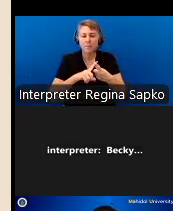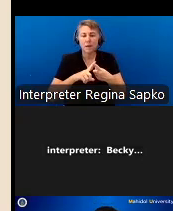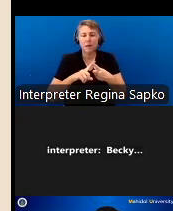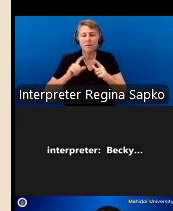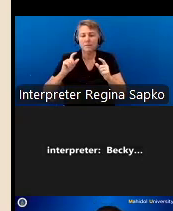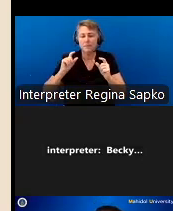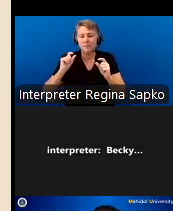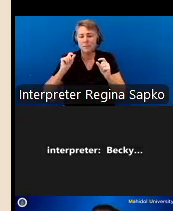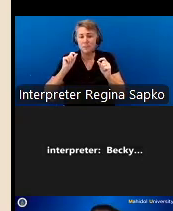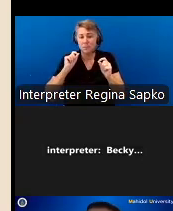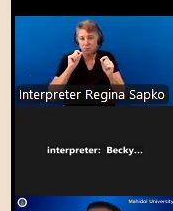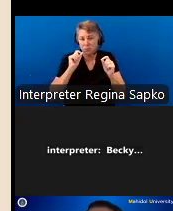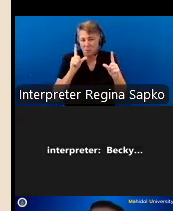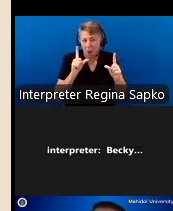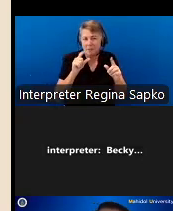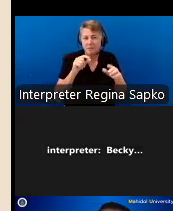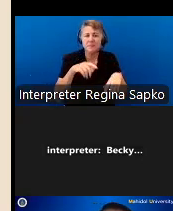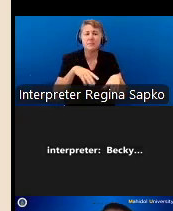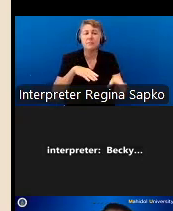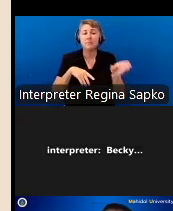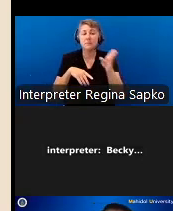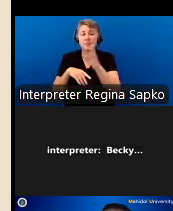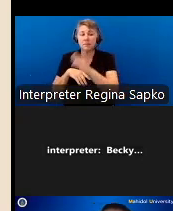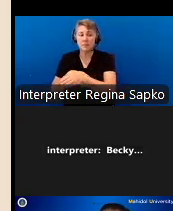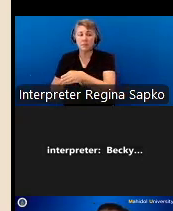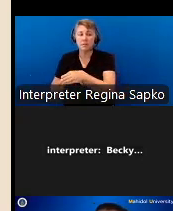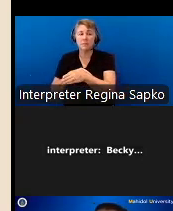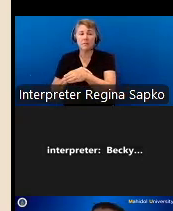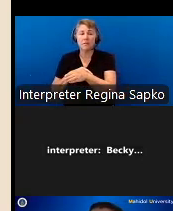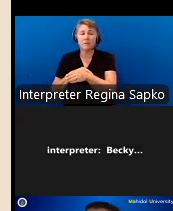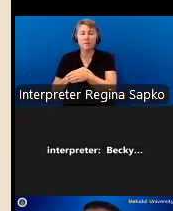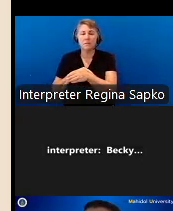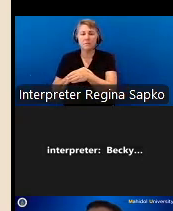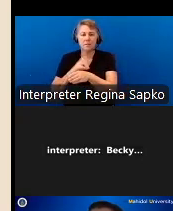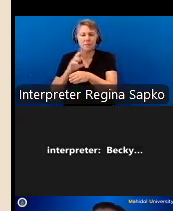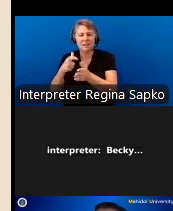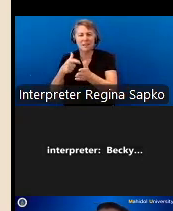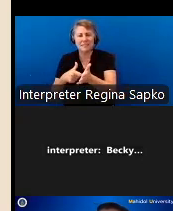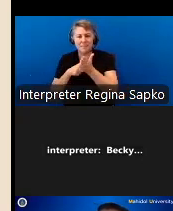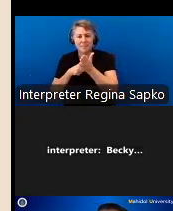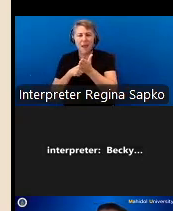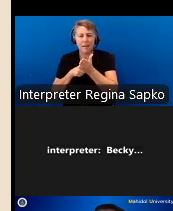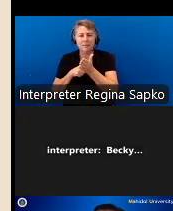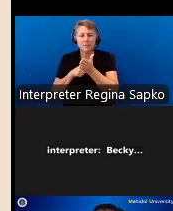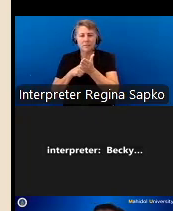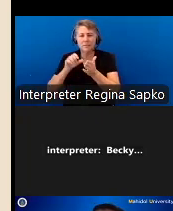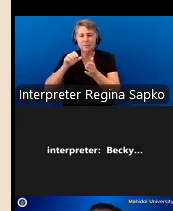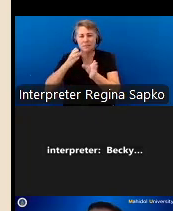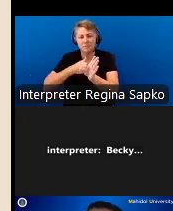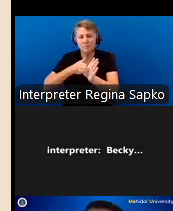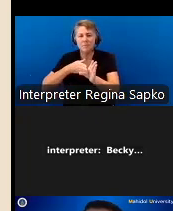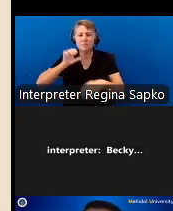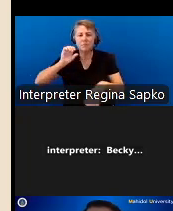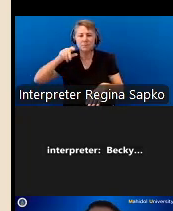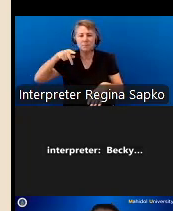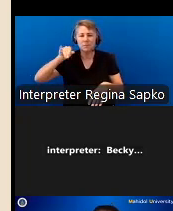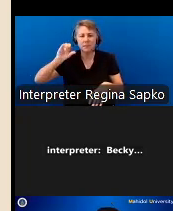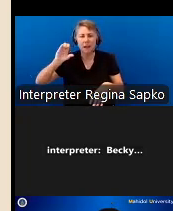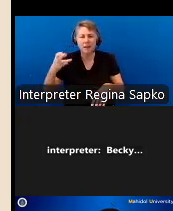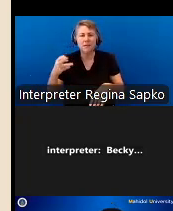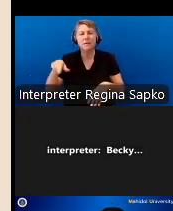And another thing is talking about the demand side, about the business or organization